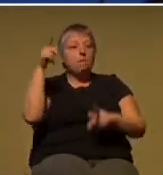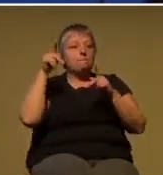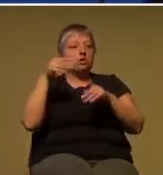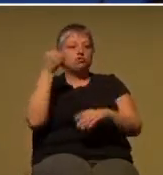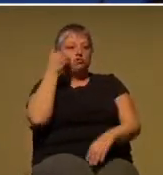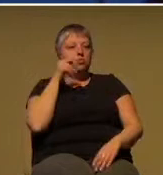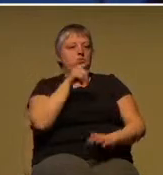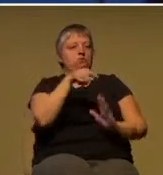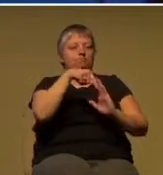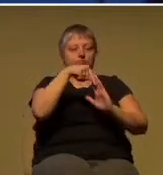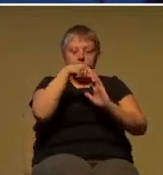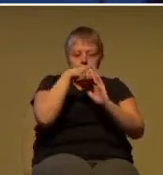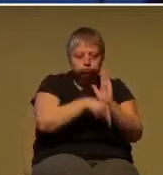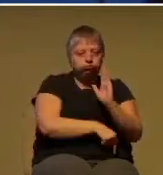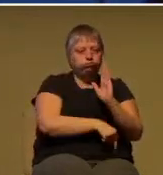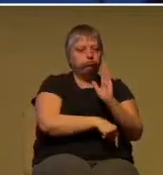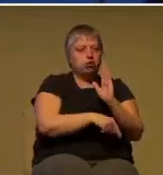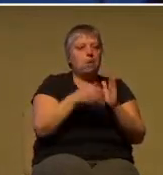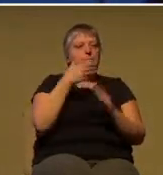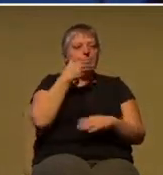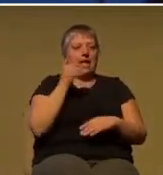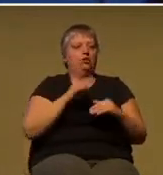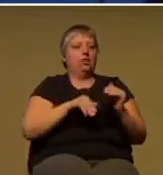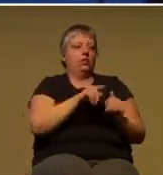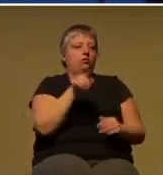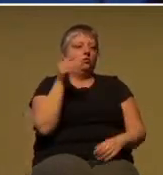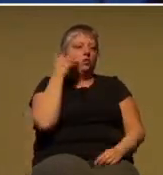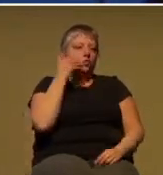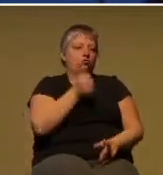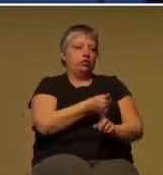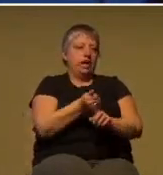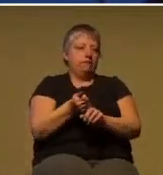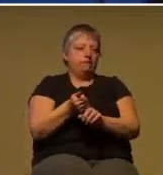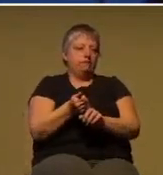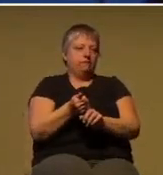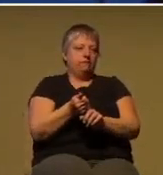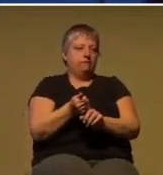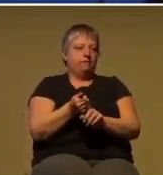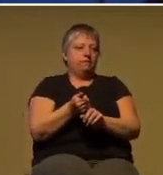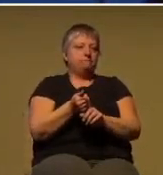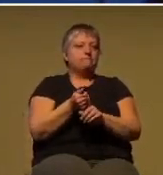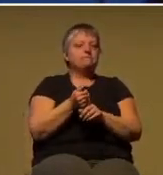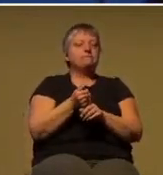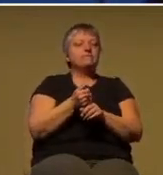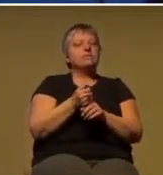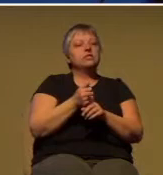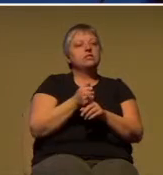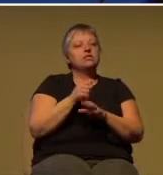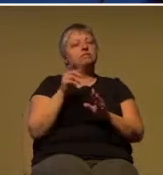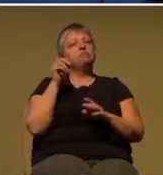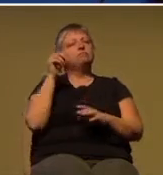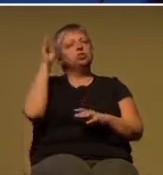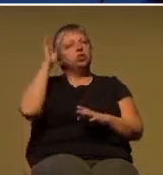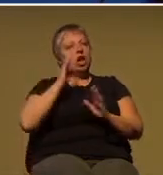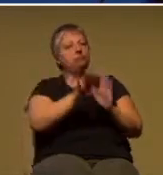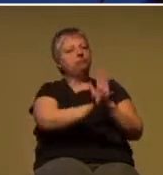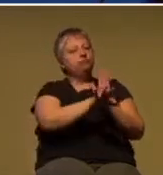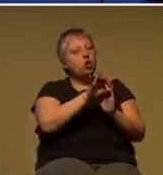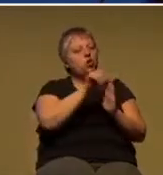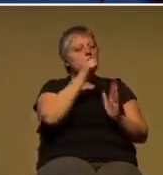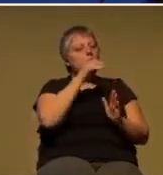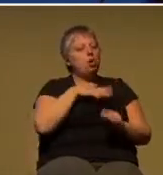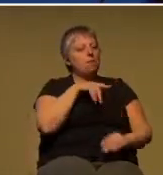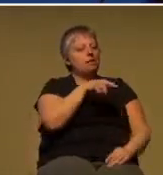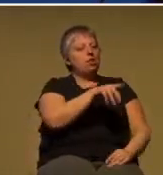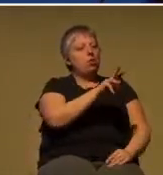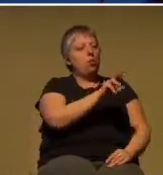deeply, that better than you even know yourself. And he shows her and how we need God's water to fill us